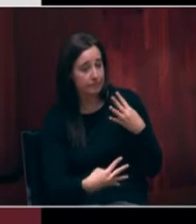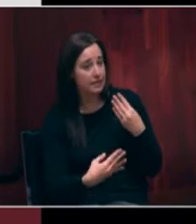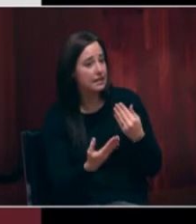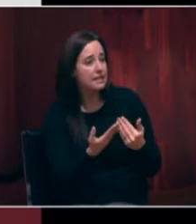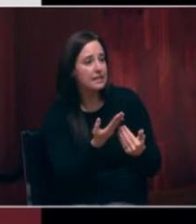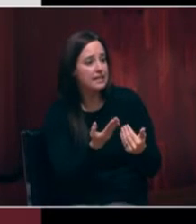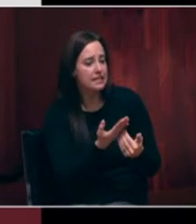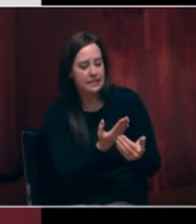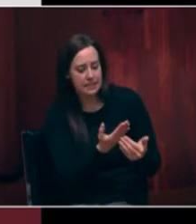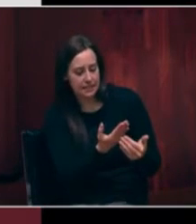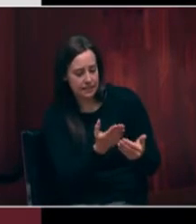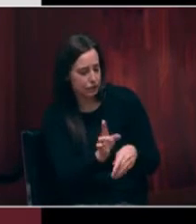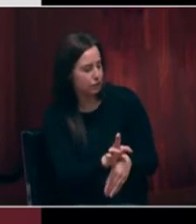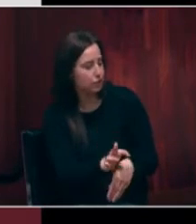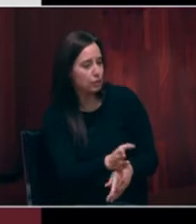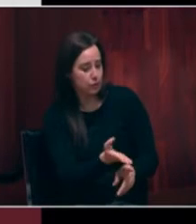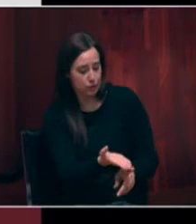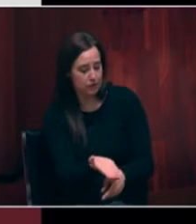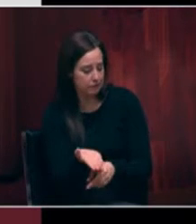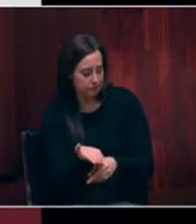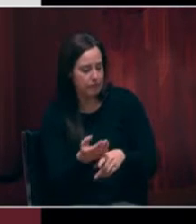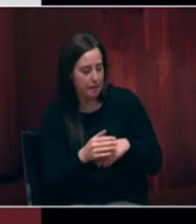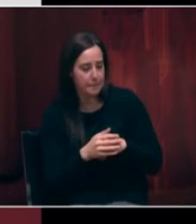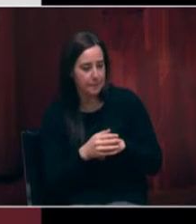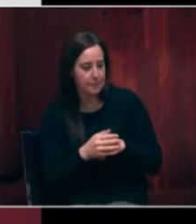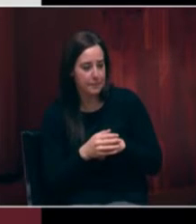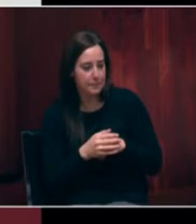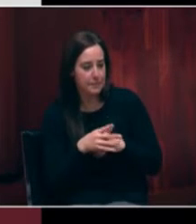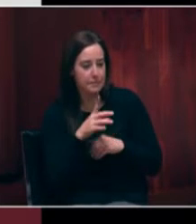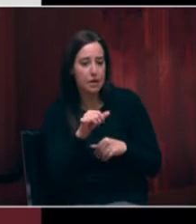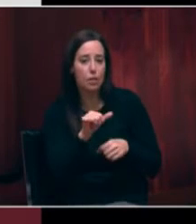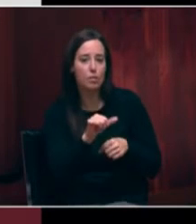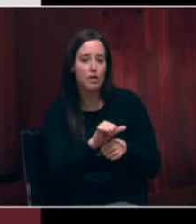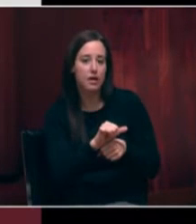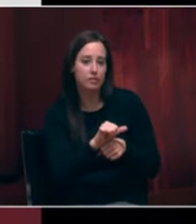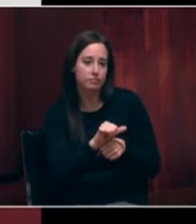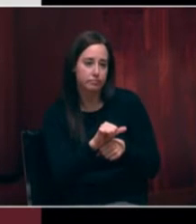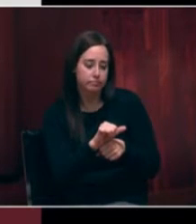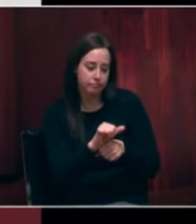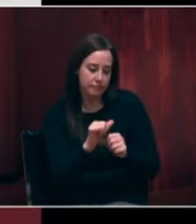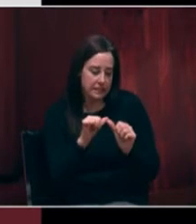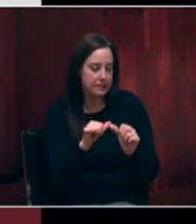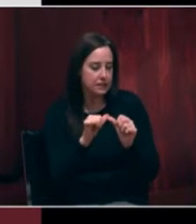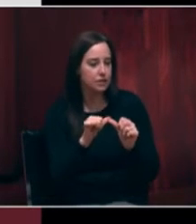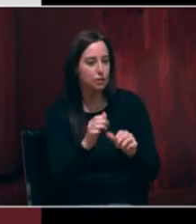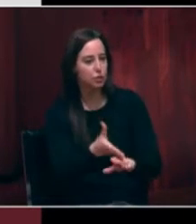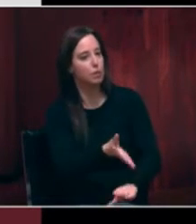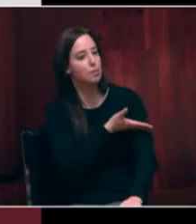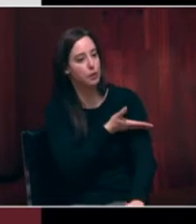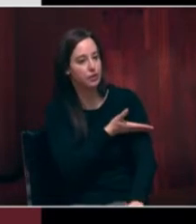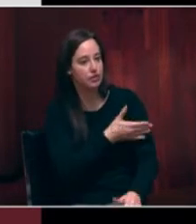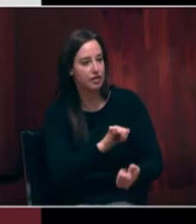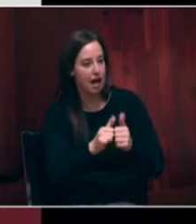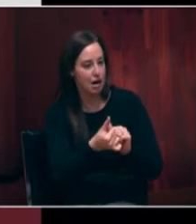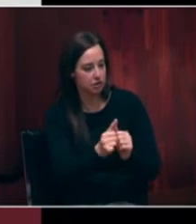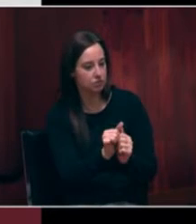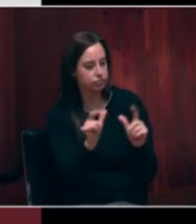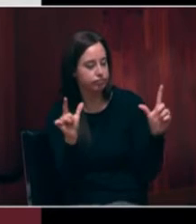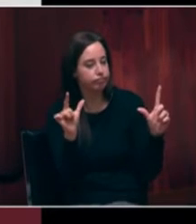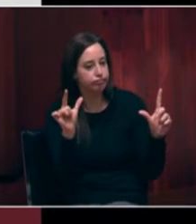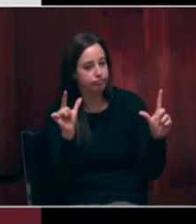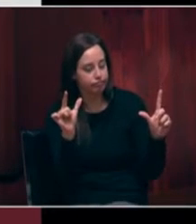easy to follow them if you find them to begin with. And we're gonna work on trying to make that more intuitive with the way the screen's designed. But I wanna point that